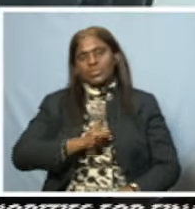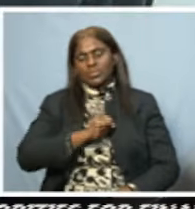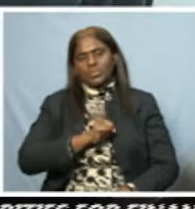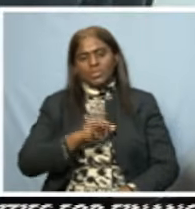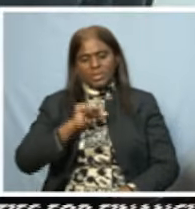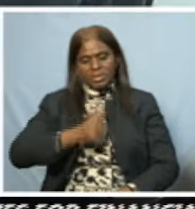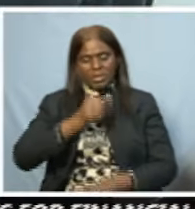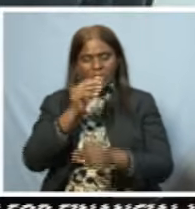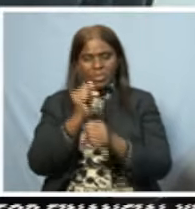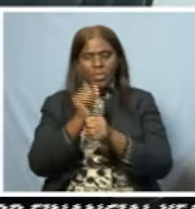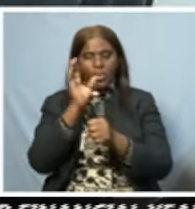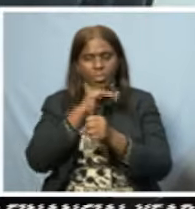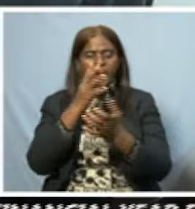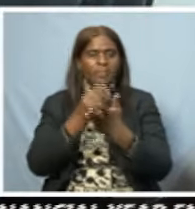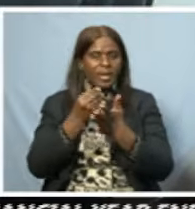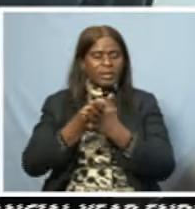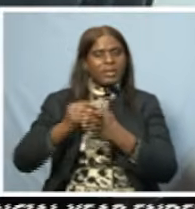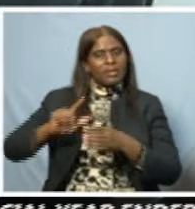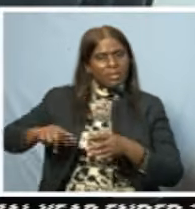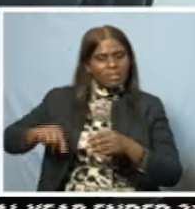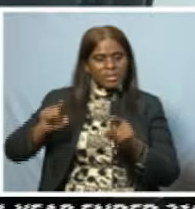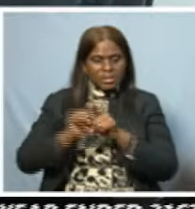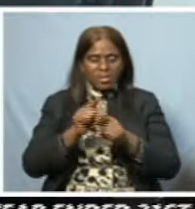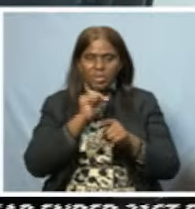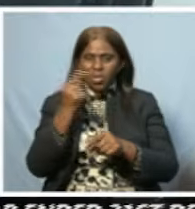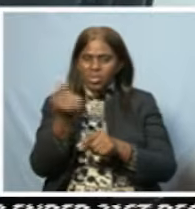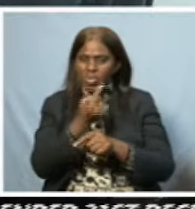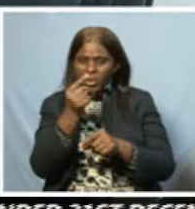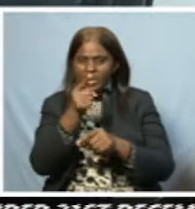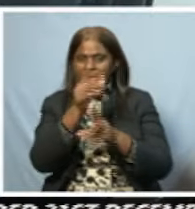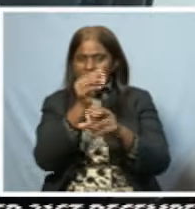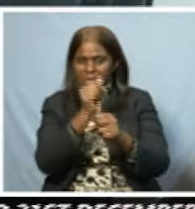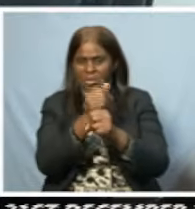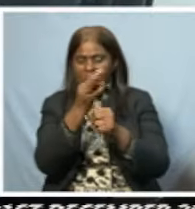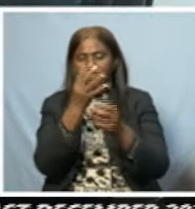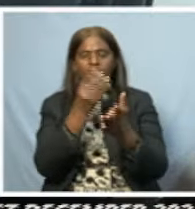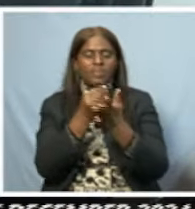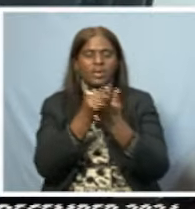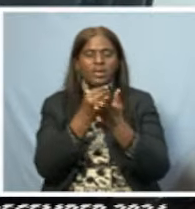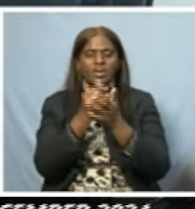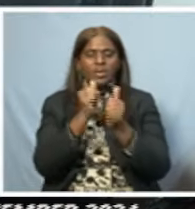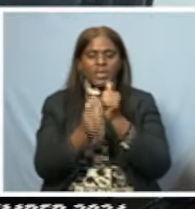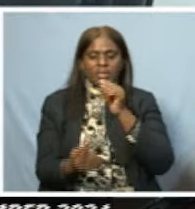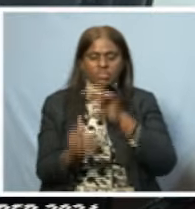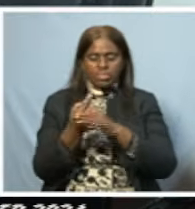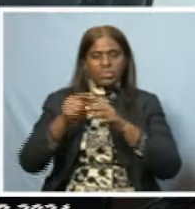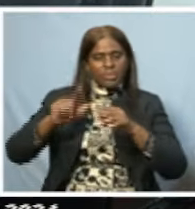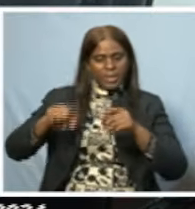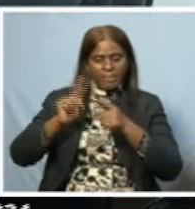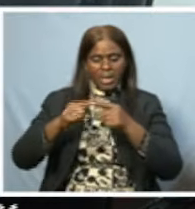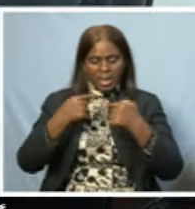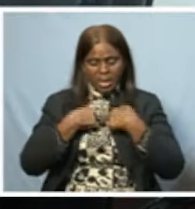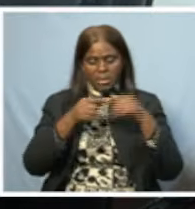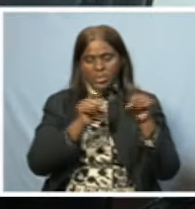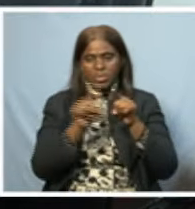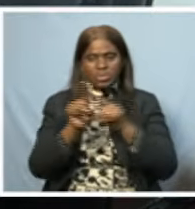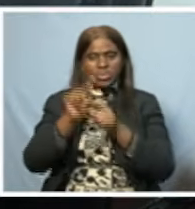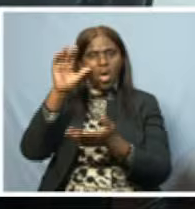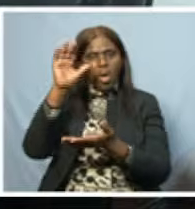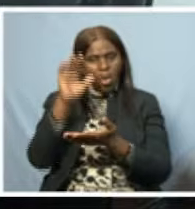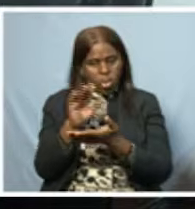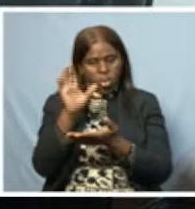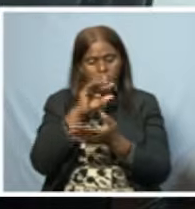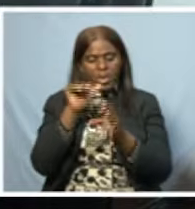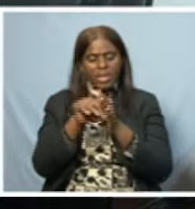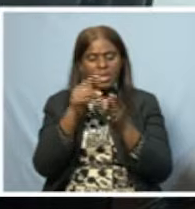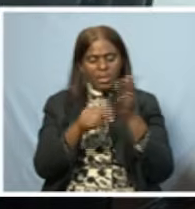needed, and that saving our as well as matters in time, which surrounding procurement. The dumping site, all the is